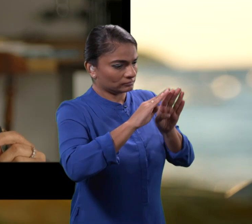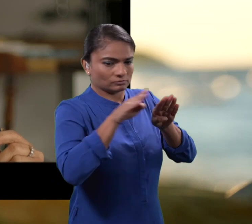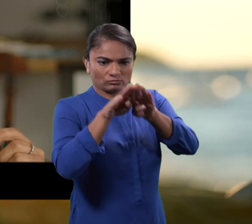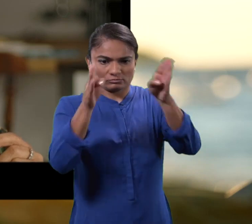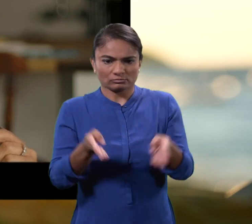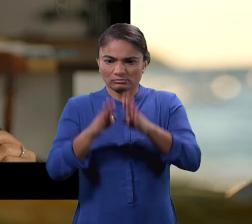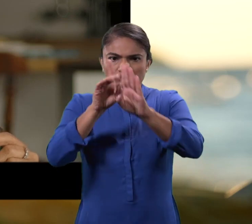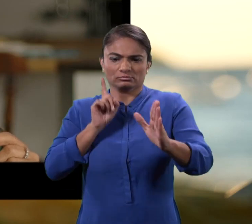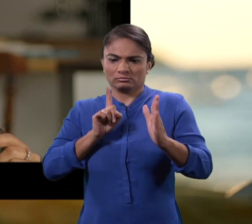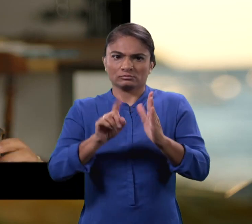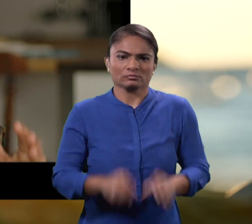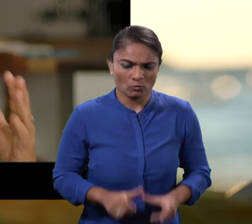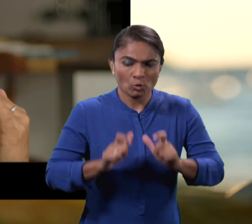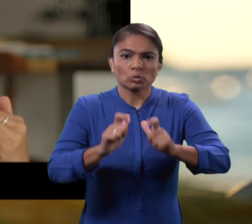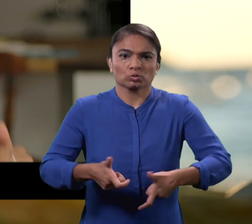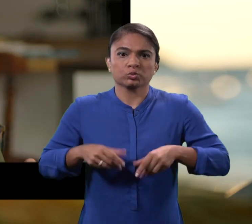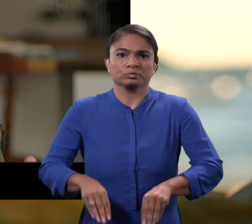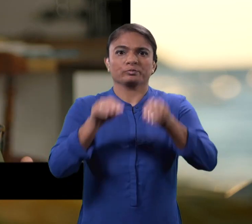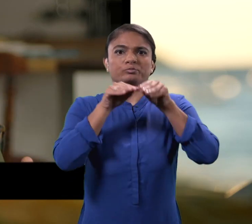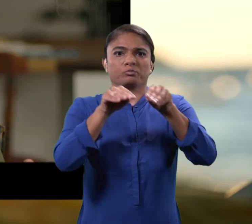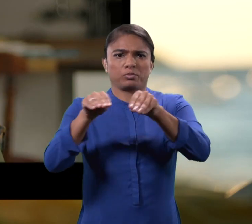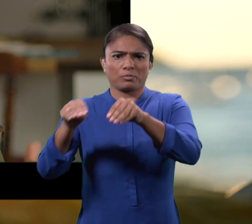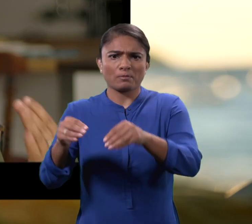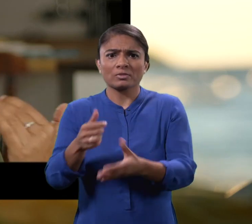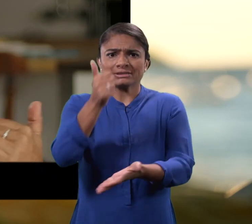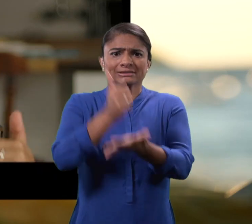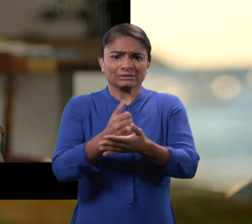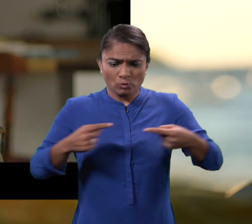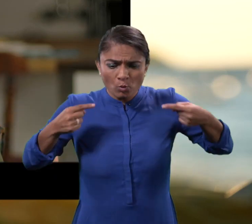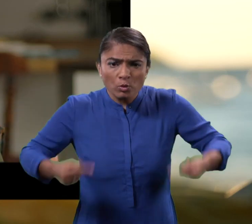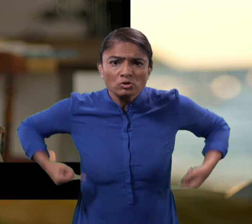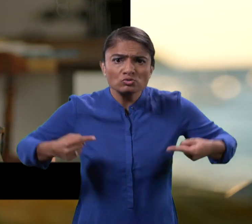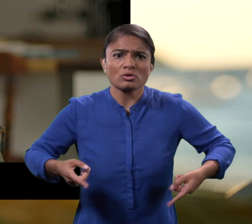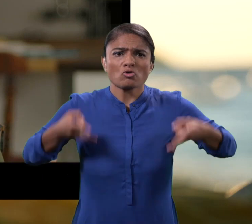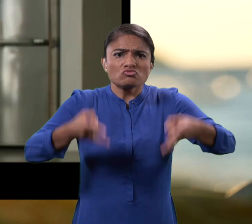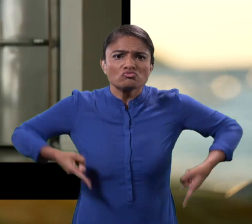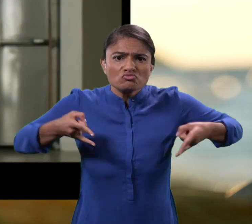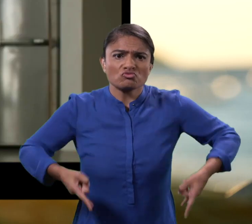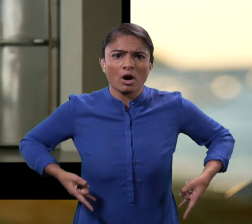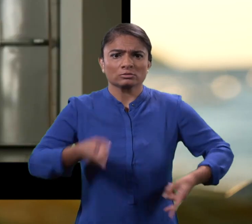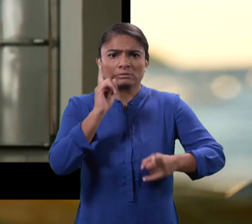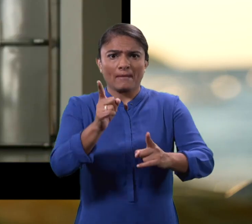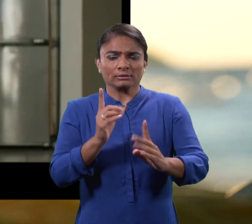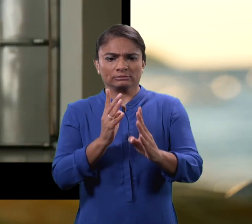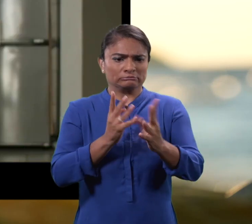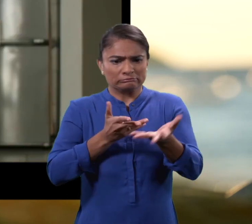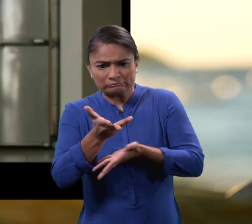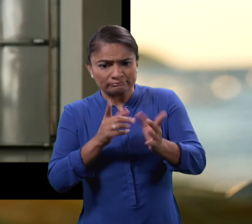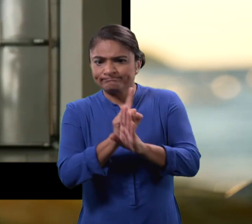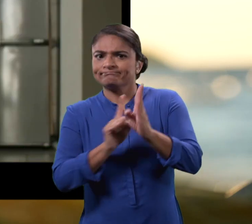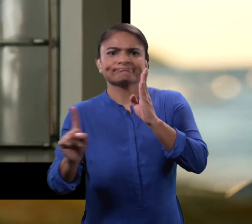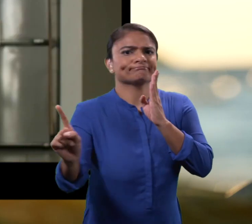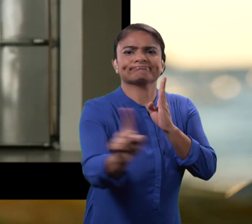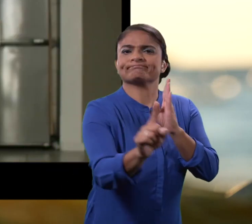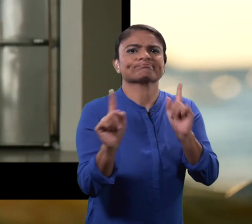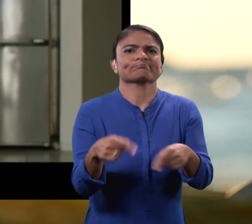it. People most often don't do that. And if there's someone using a wheelchair or someone with crutches that come in there, they need to negotiate that.